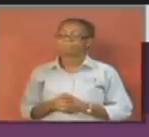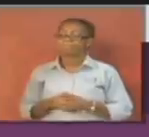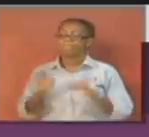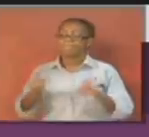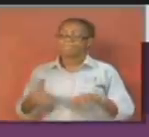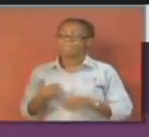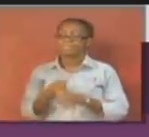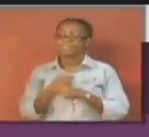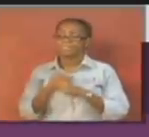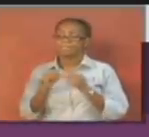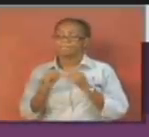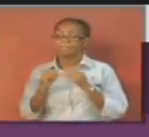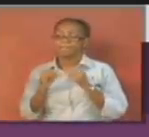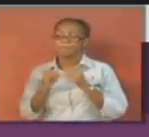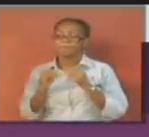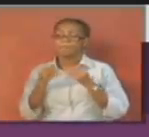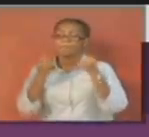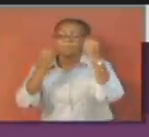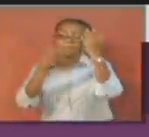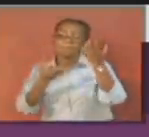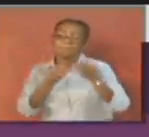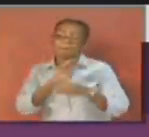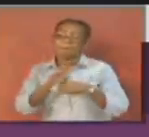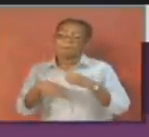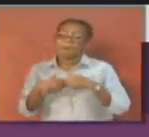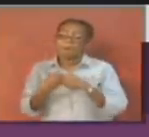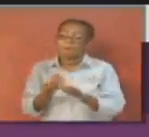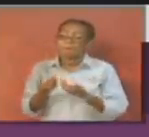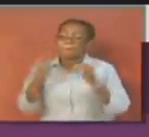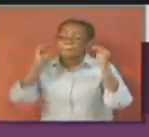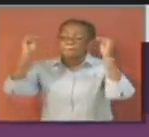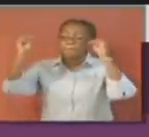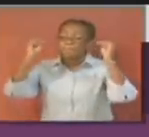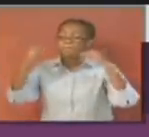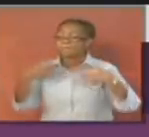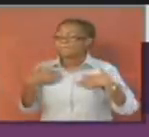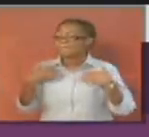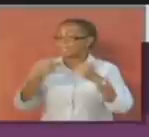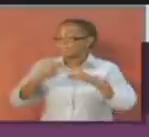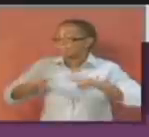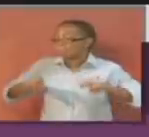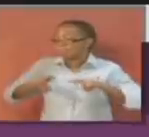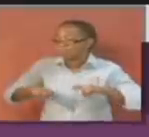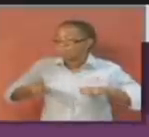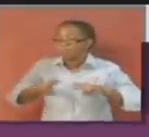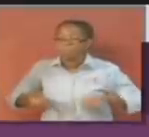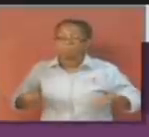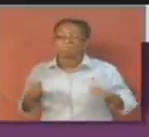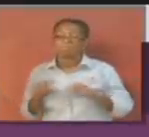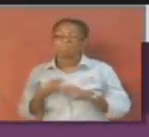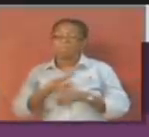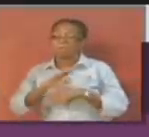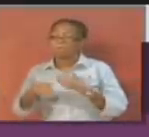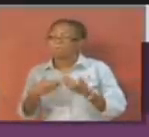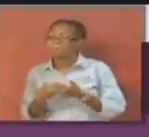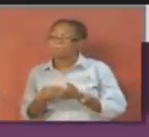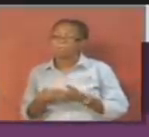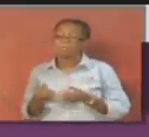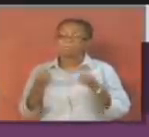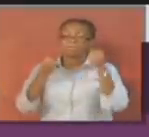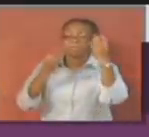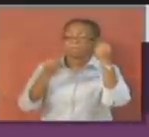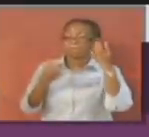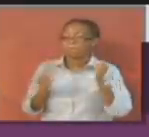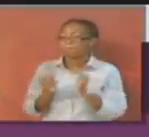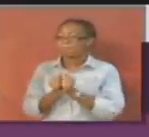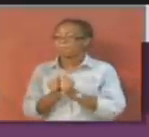the increased deaths that we've been seeing? And not just in the context of there being increased infections and therefore more deaths, but in